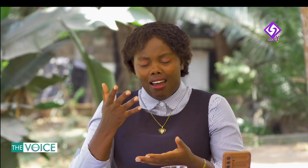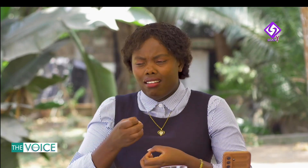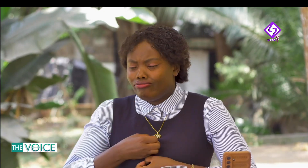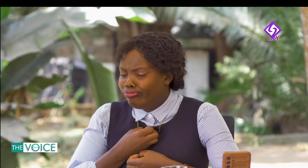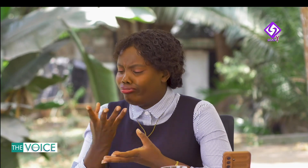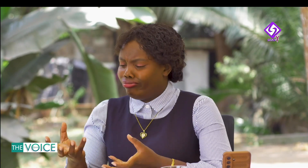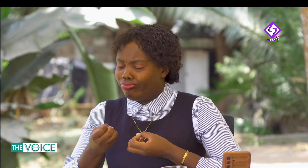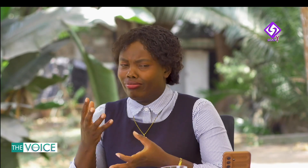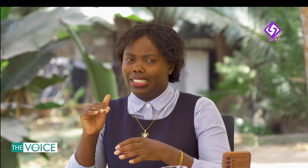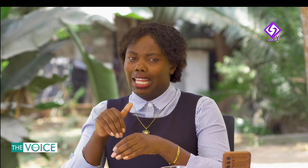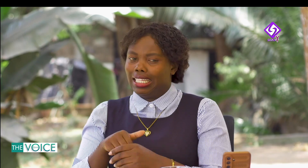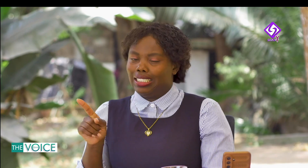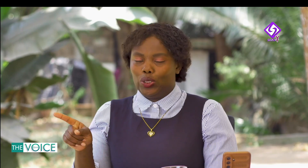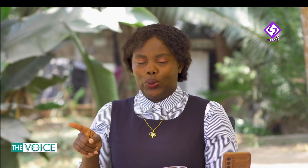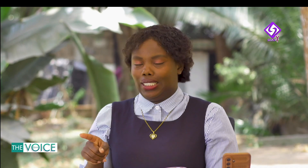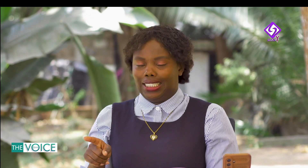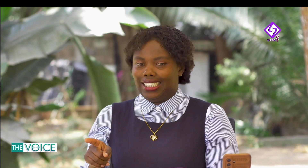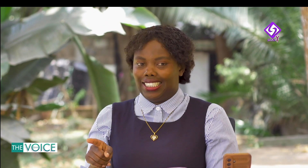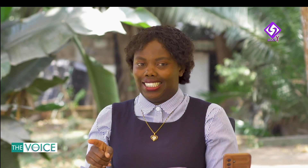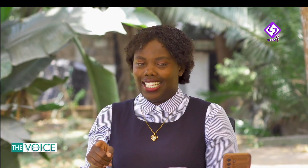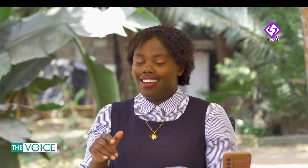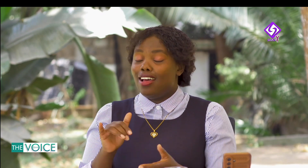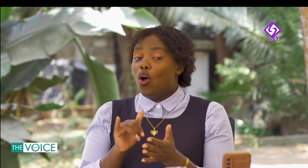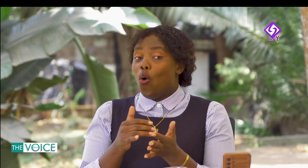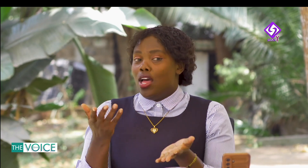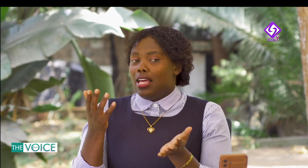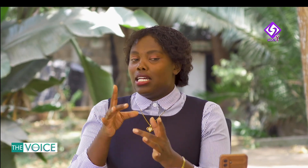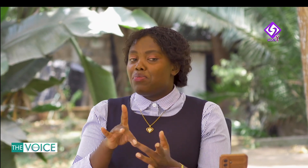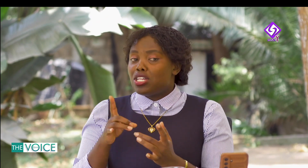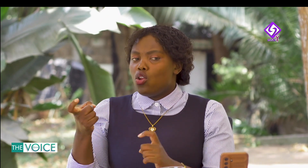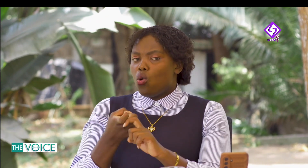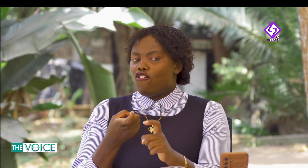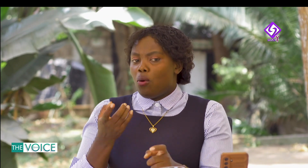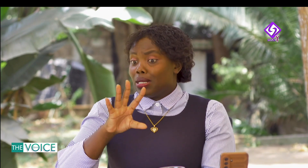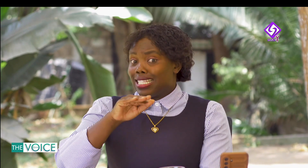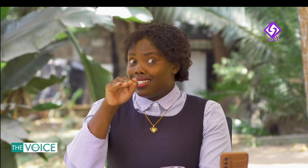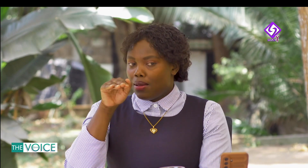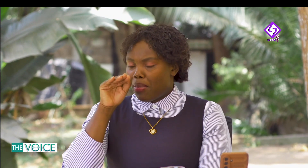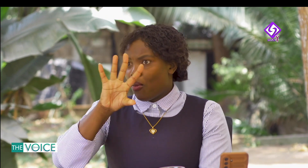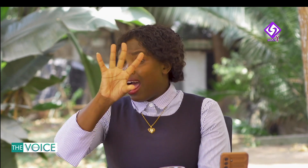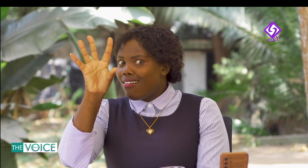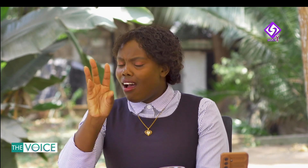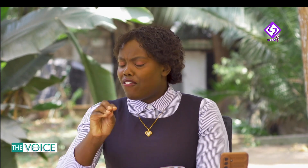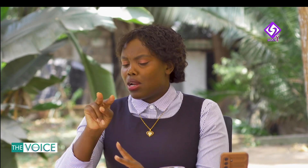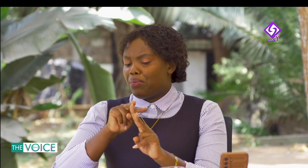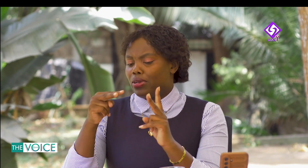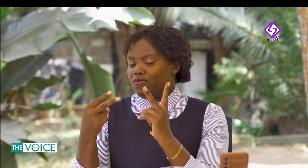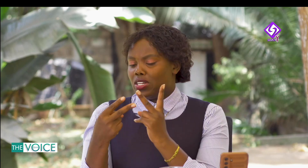you became the head, and then they could confide in you. Yes. So you were a safe space for